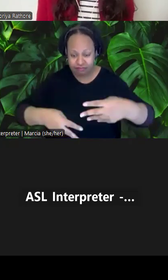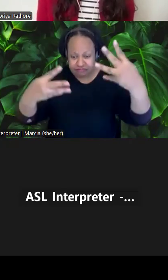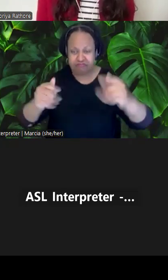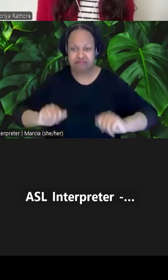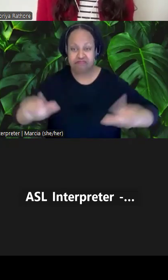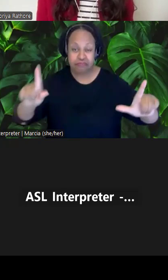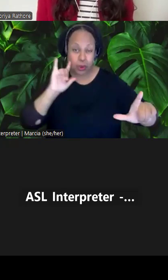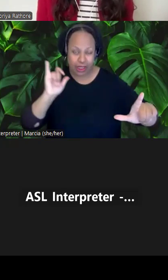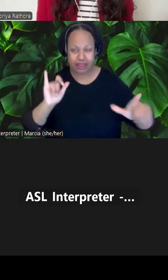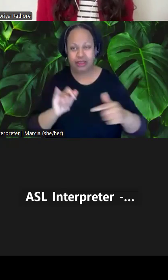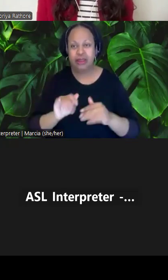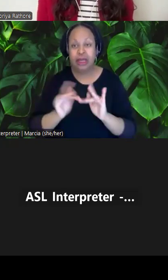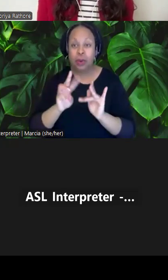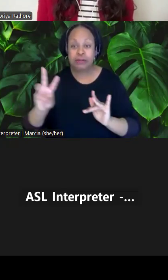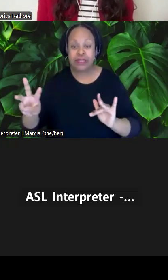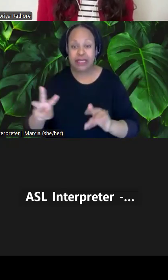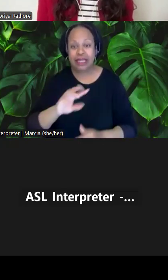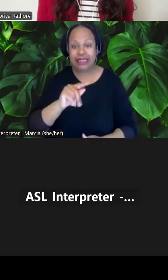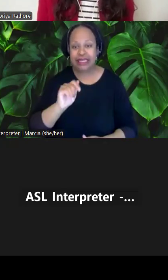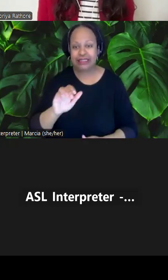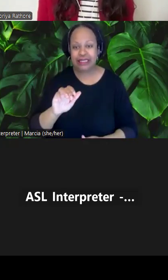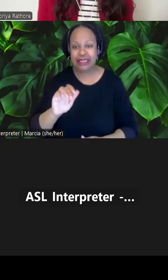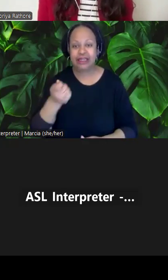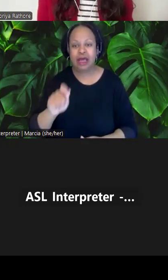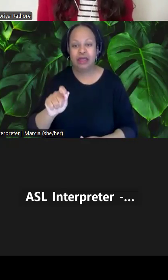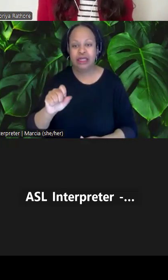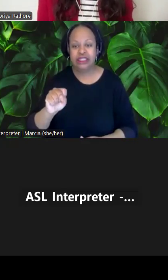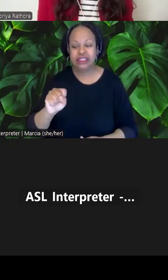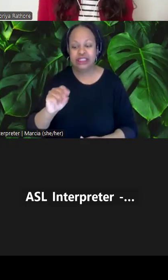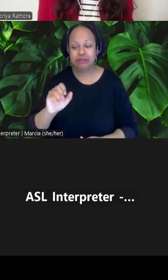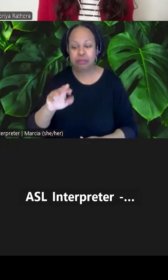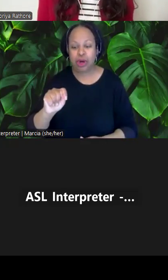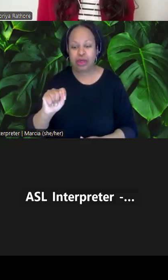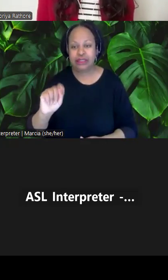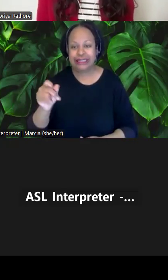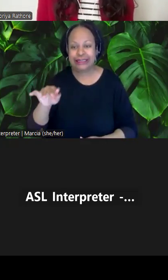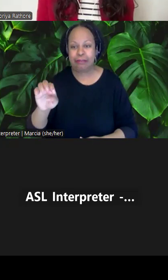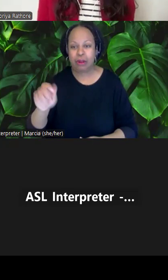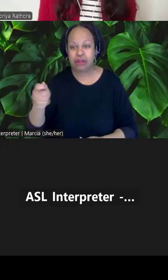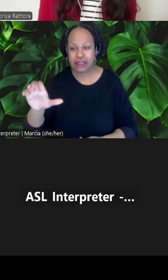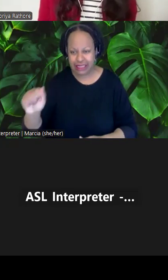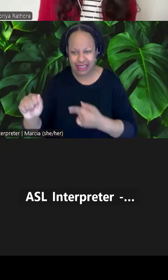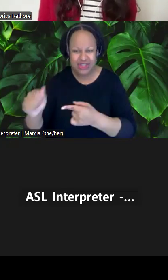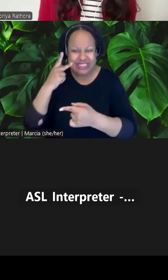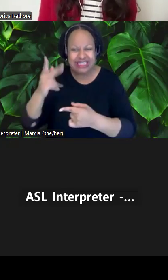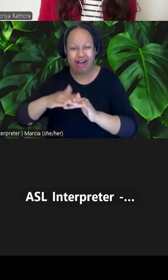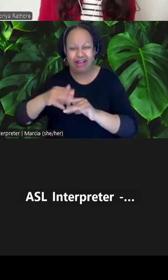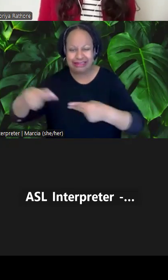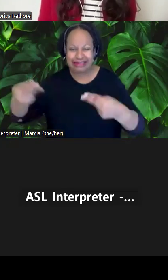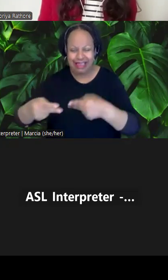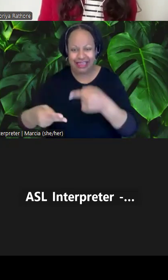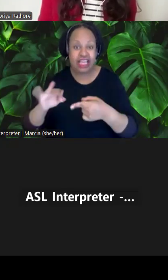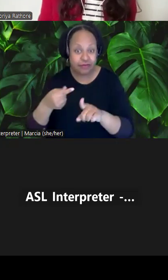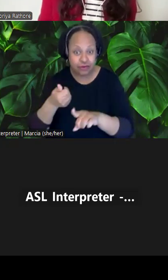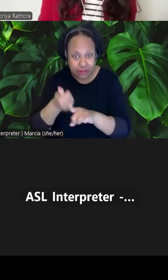The website is tac.smartsimple.ca, and it's also linked on the slide here. If you already know that you have an account,